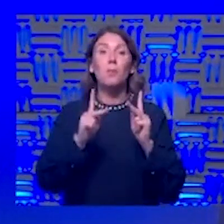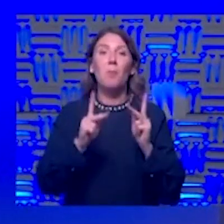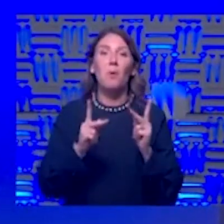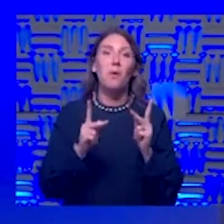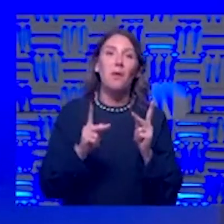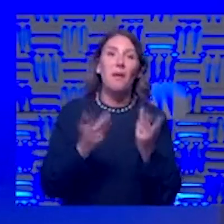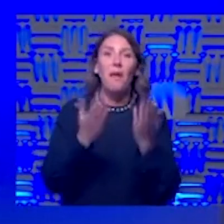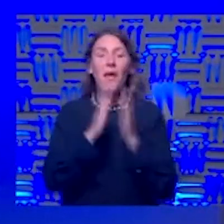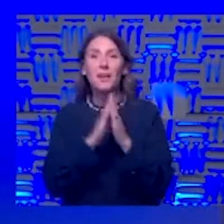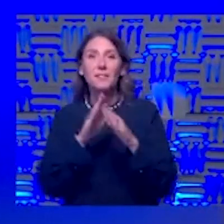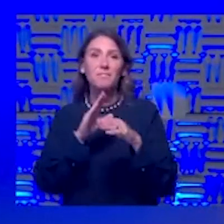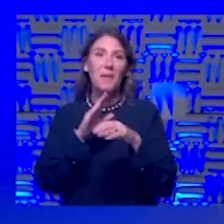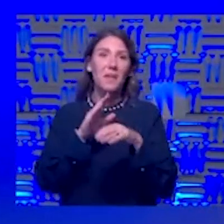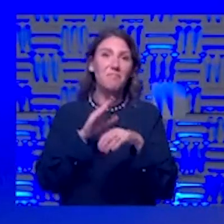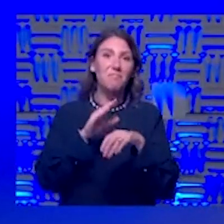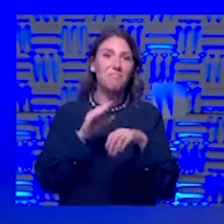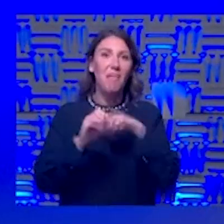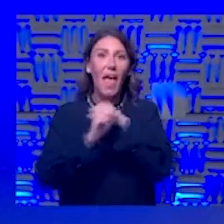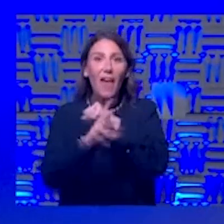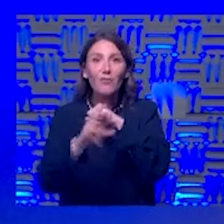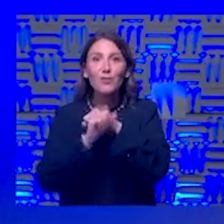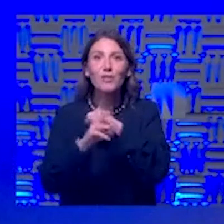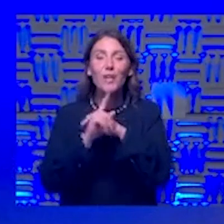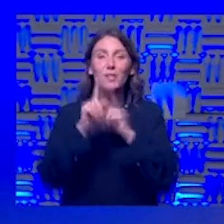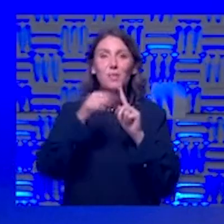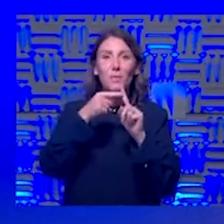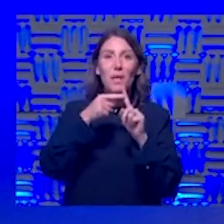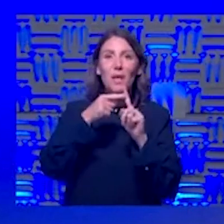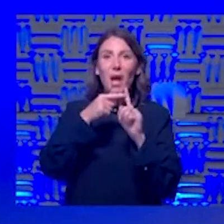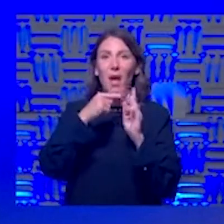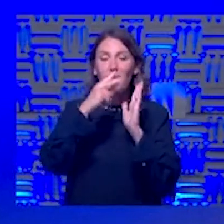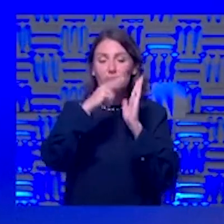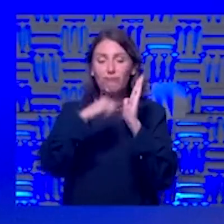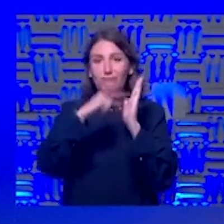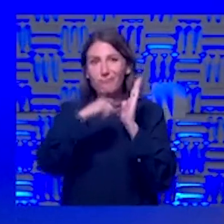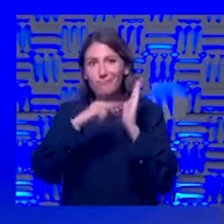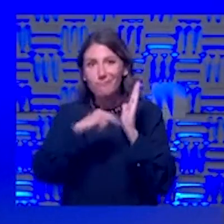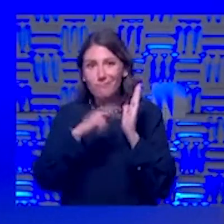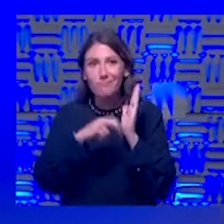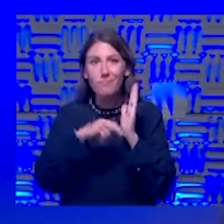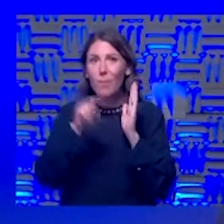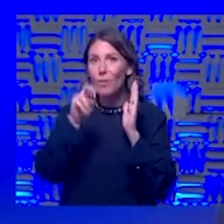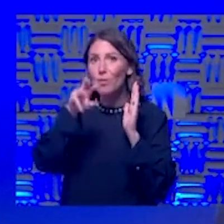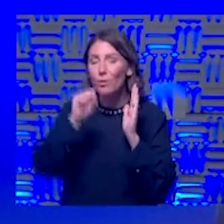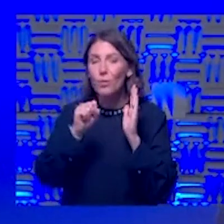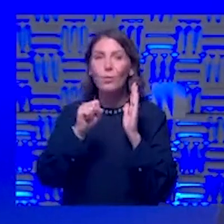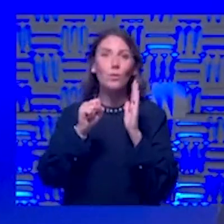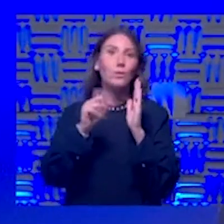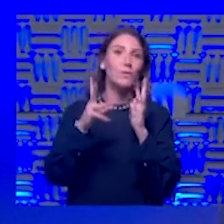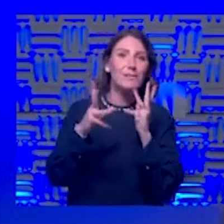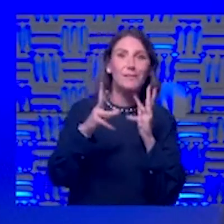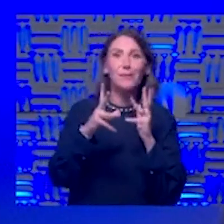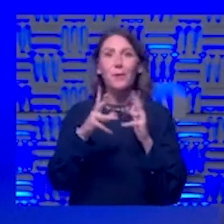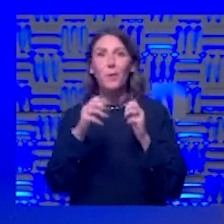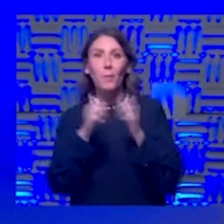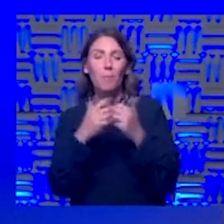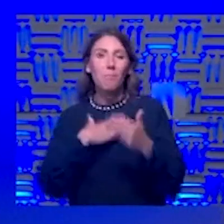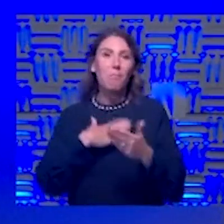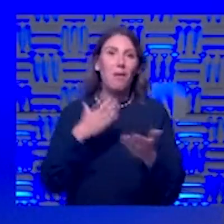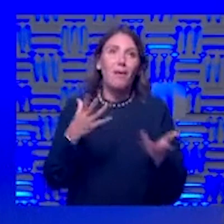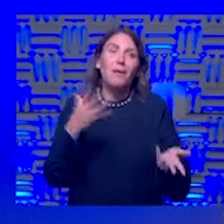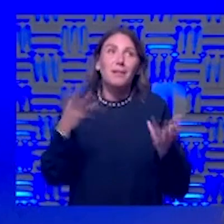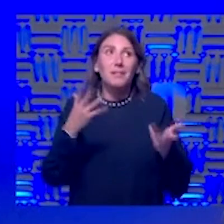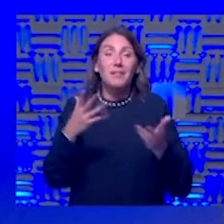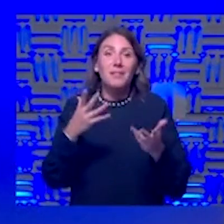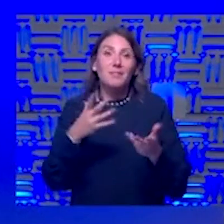of advertisements when I'm looking through my news stations or whatever on the app. People selling masks all over. You know, I think cloth masks are